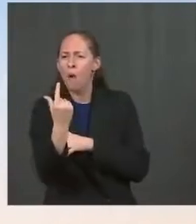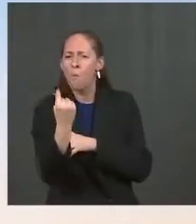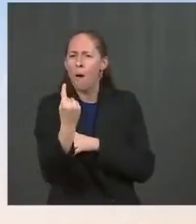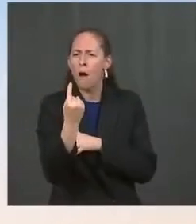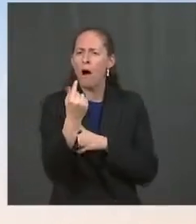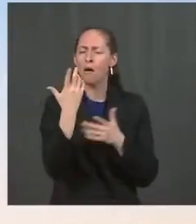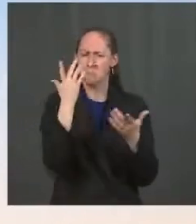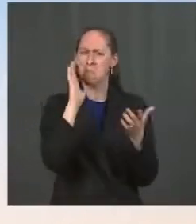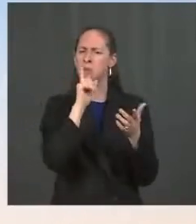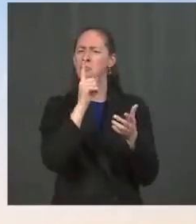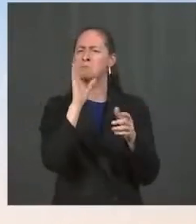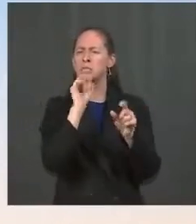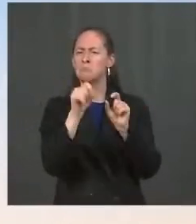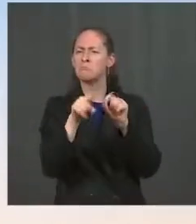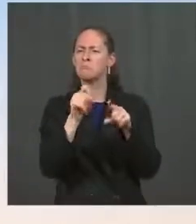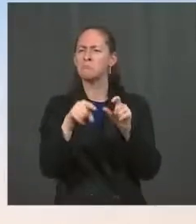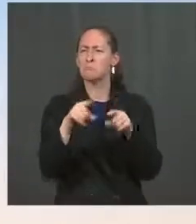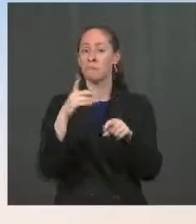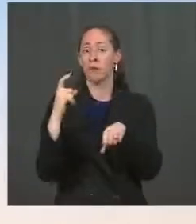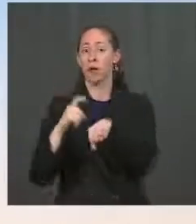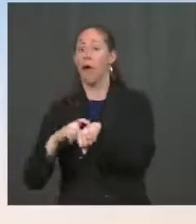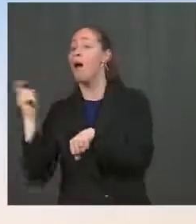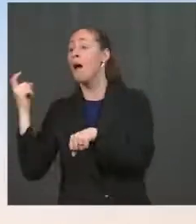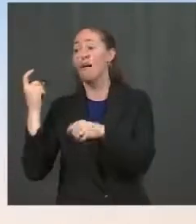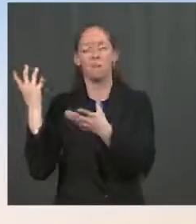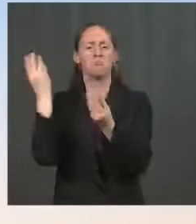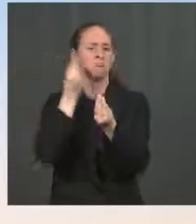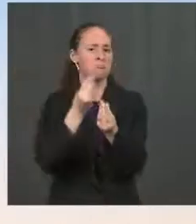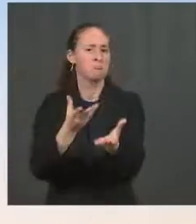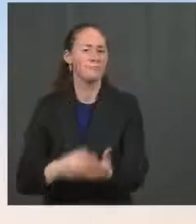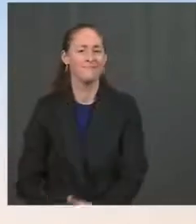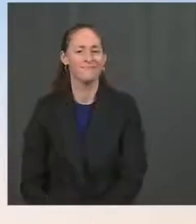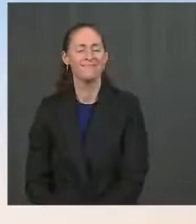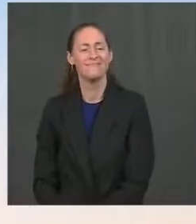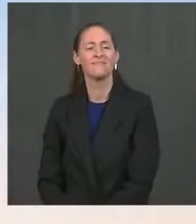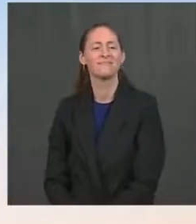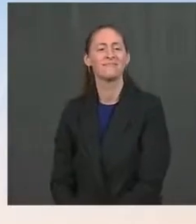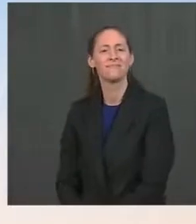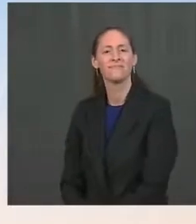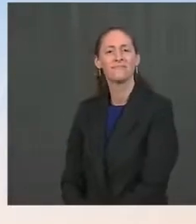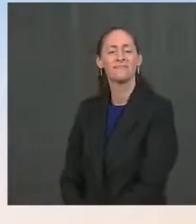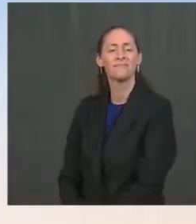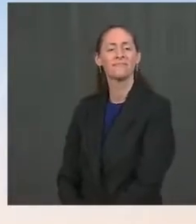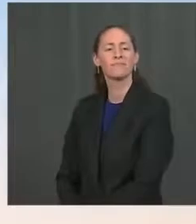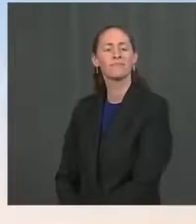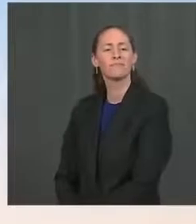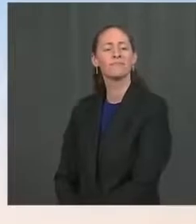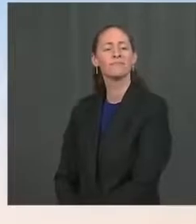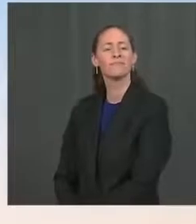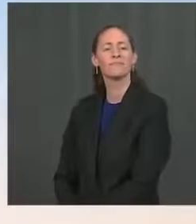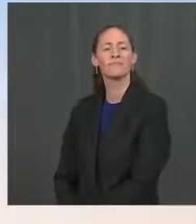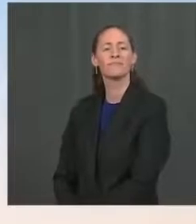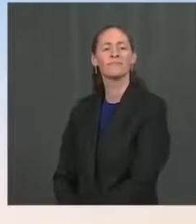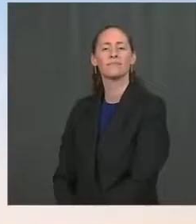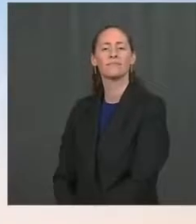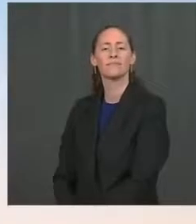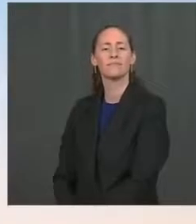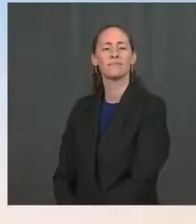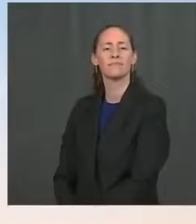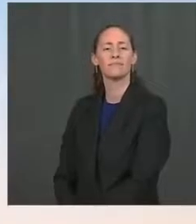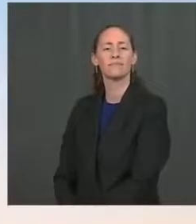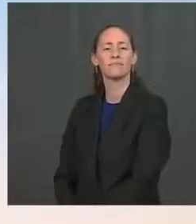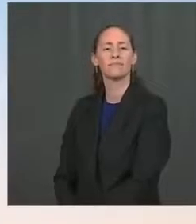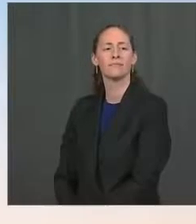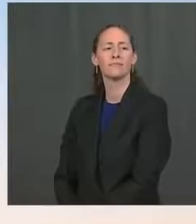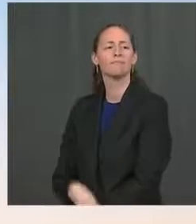some more specifics on that. Go ahead. Jim, could we get any details on the lawsuit the administration is planning to file against Texas over the